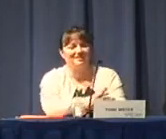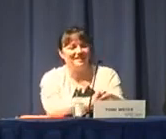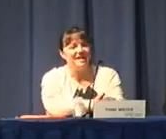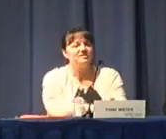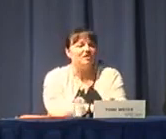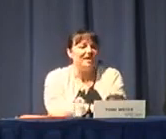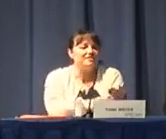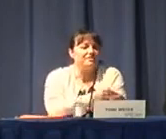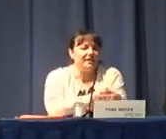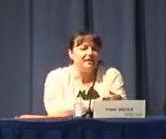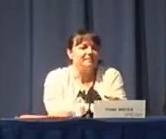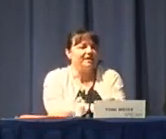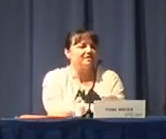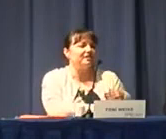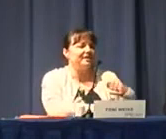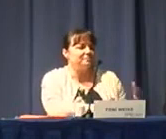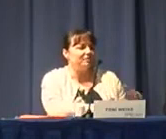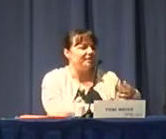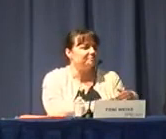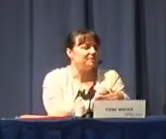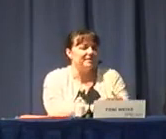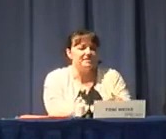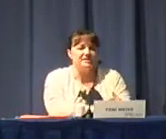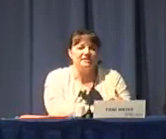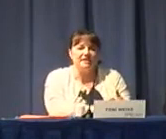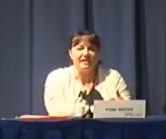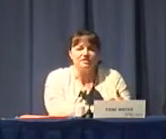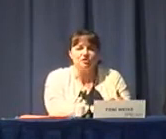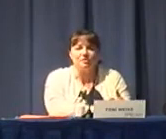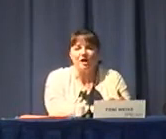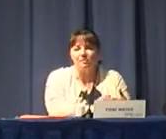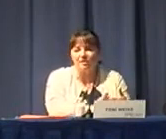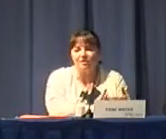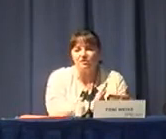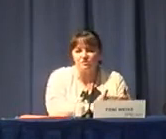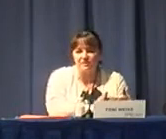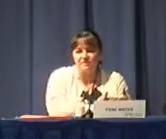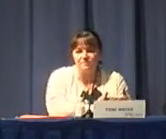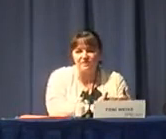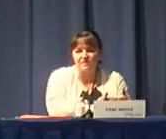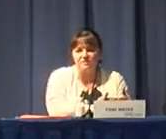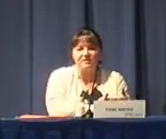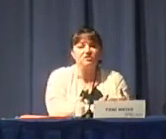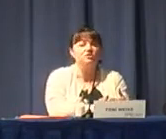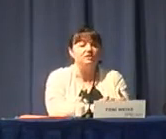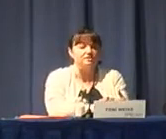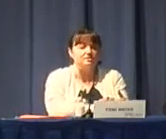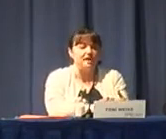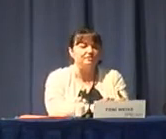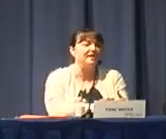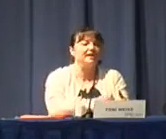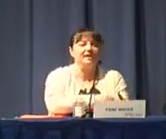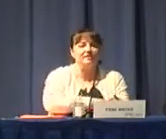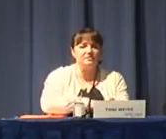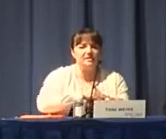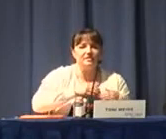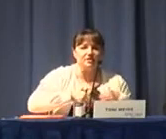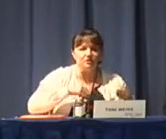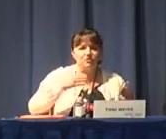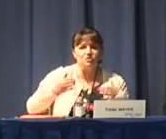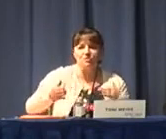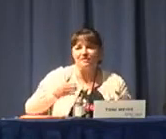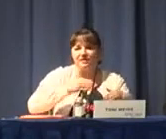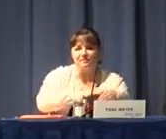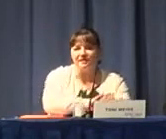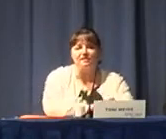this point. So I've had to think about if I am going to implement it in the classroom, how am I going to do this? Because my students, I can't say, you